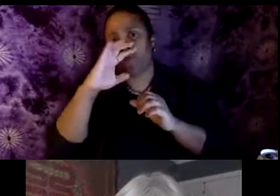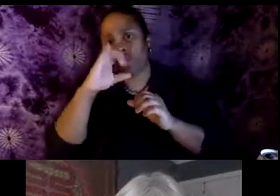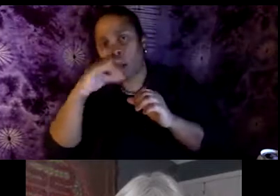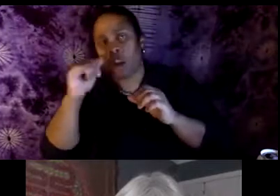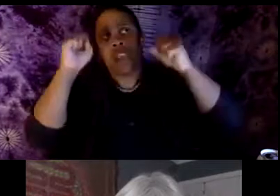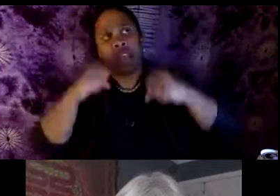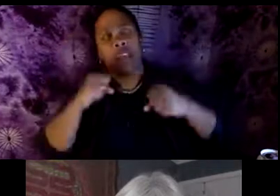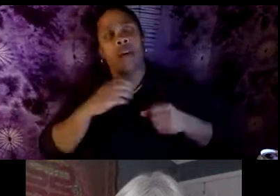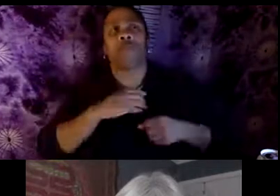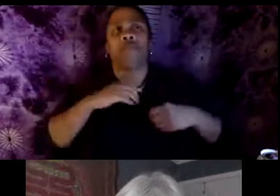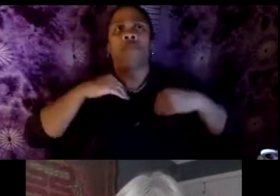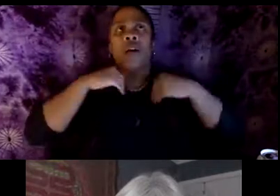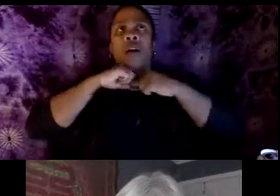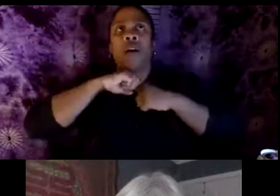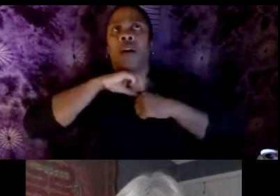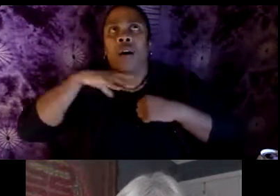lethargic,